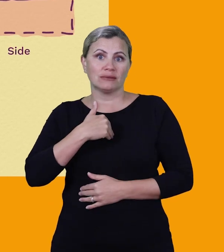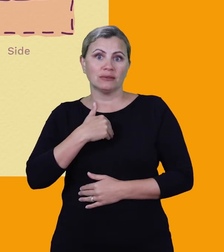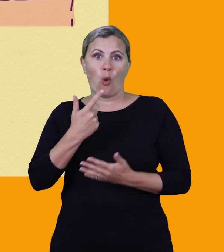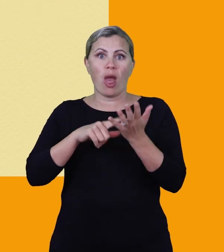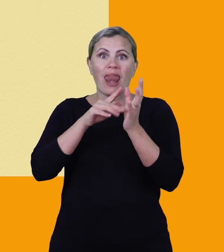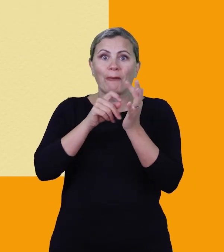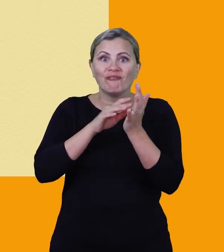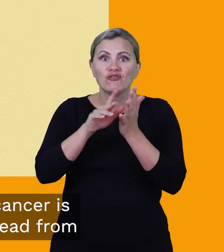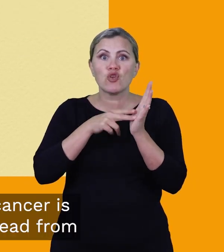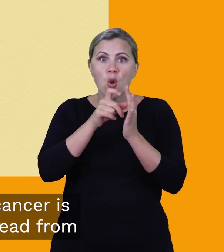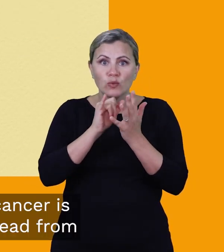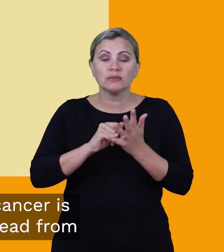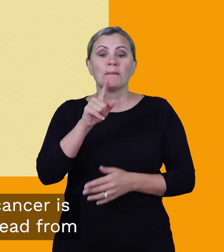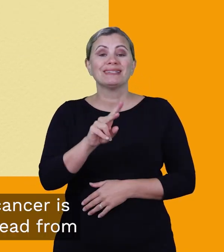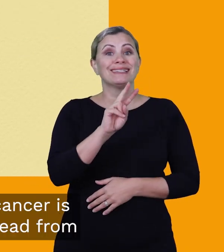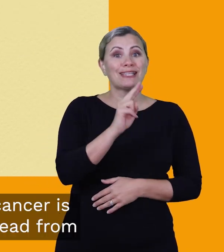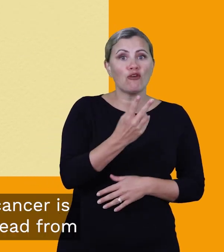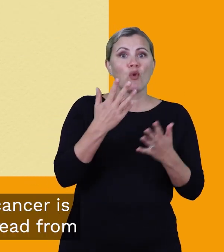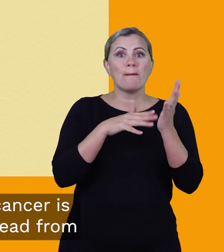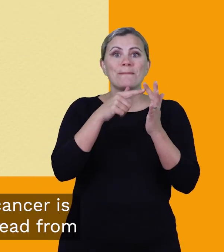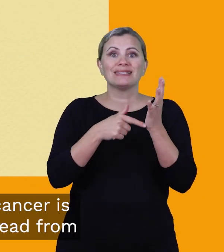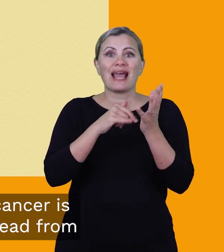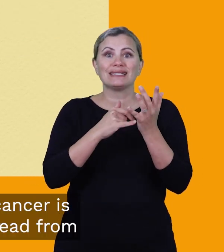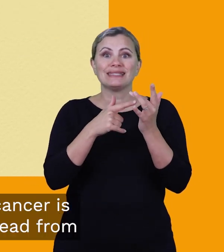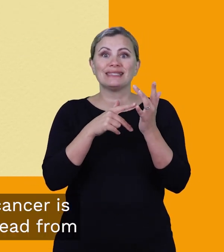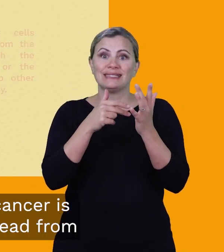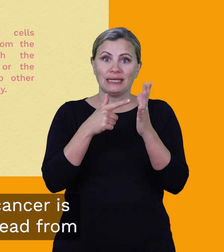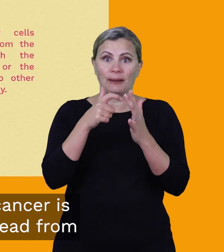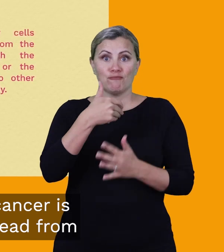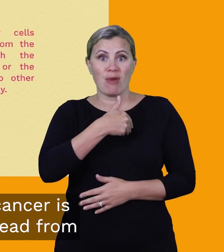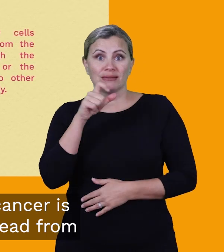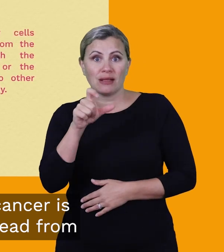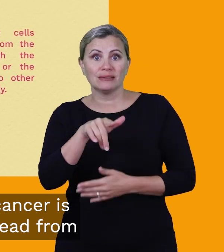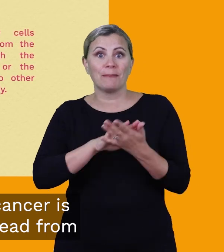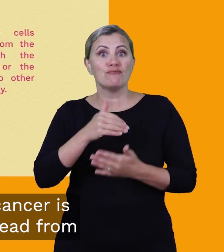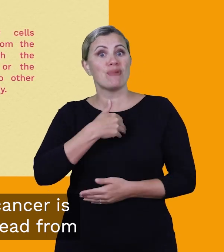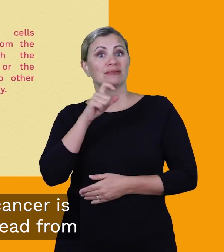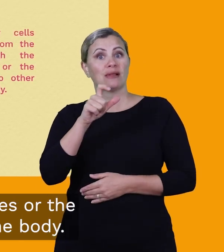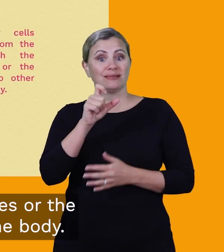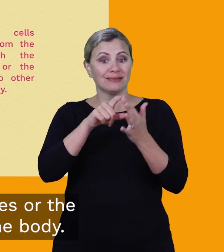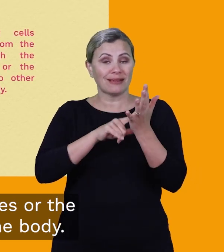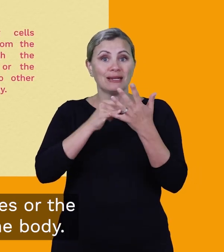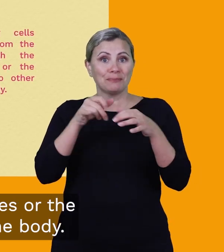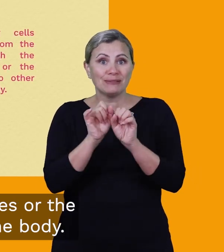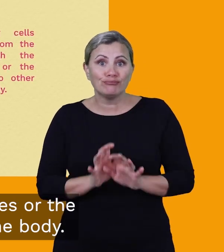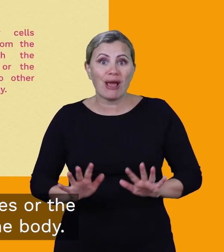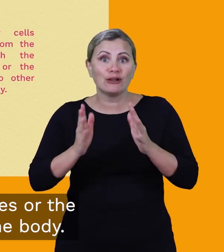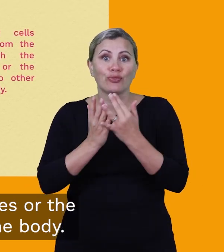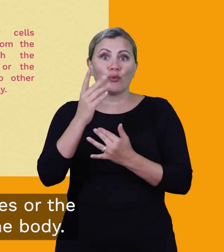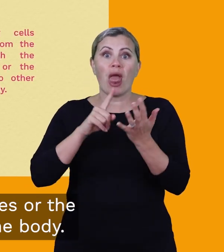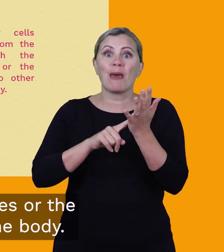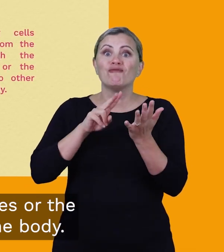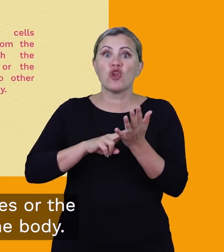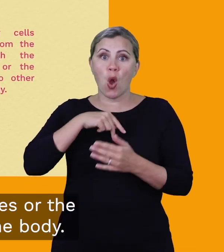the arms. Secondary or metastatic breast cancer is when breast cancer cells have spread from the breast through the lymph